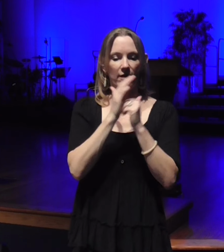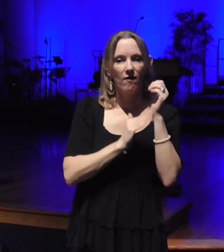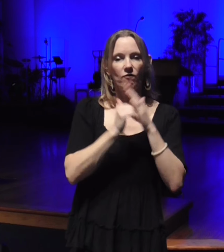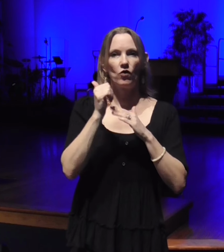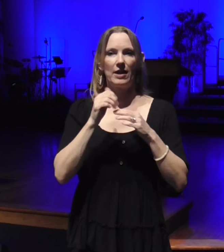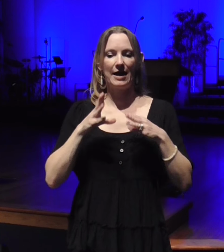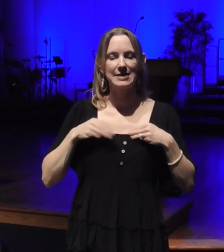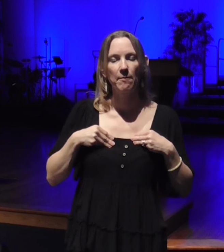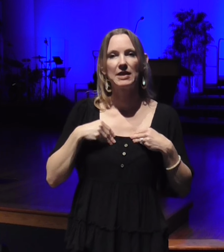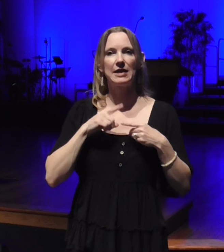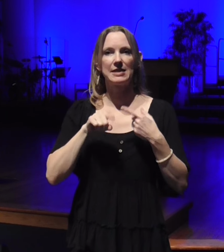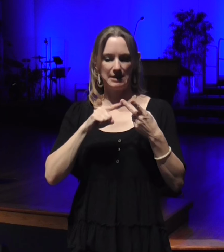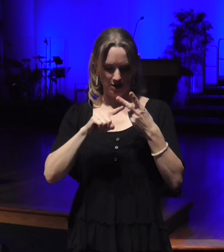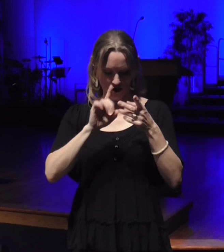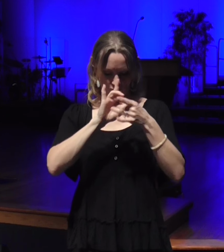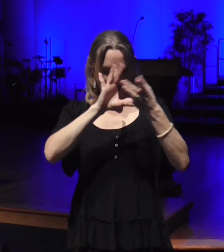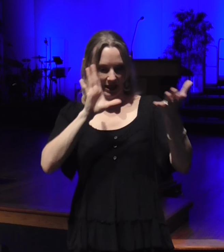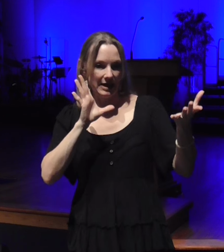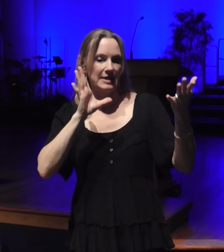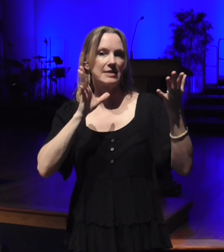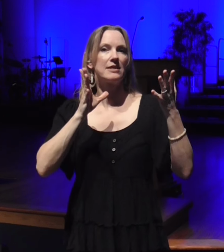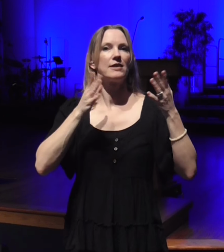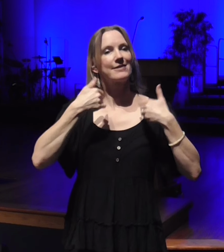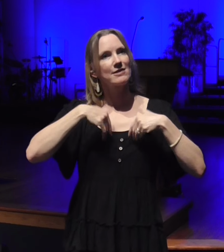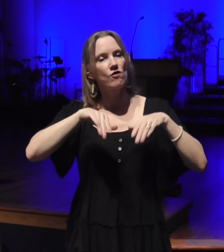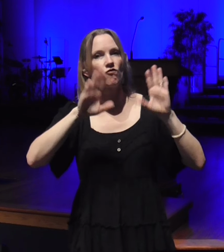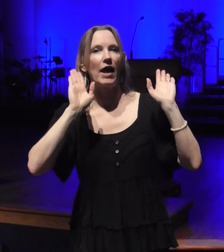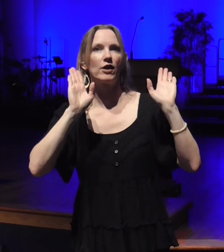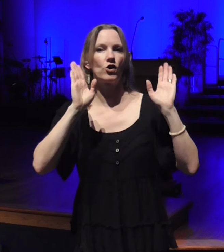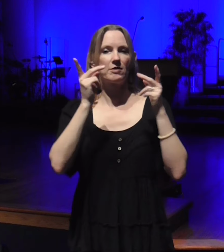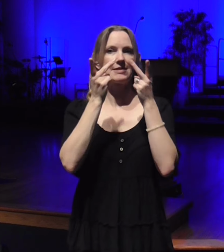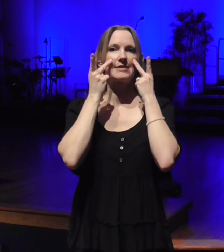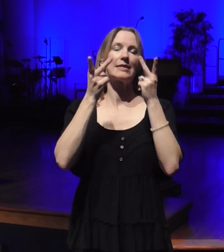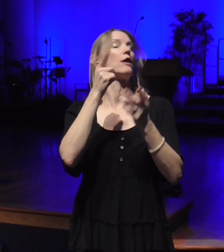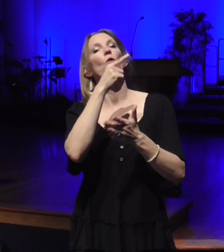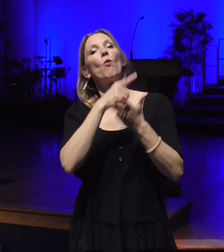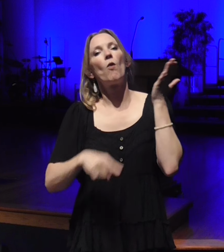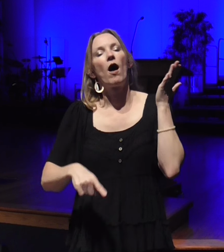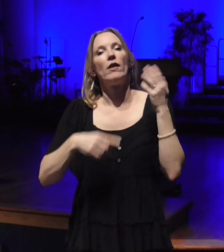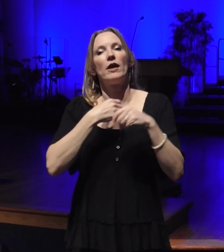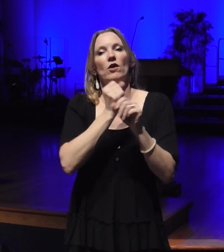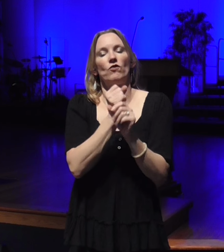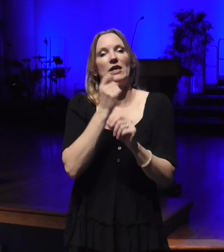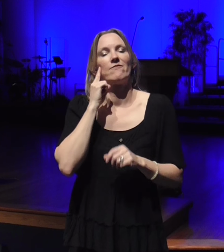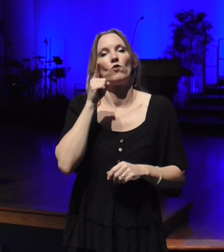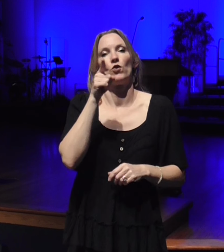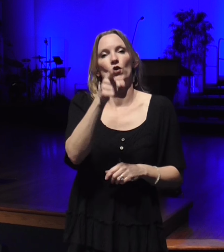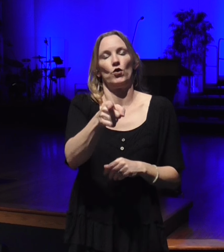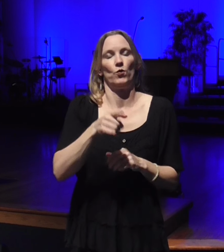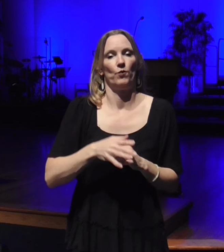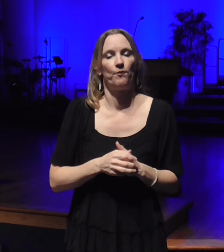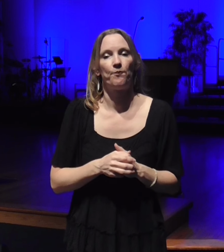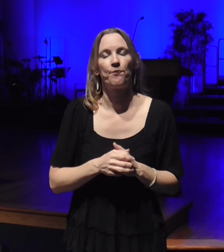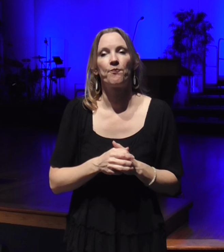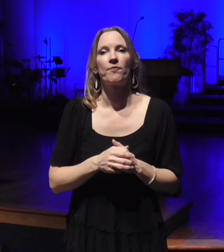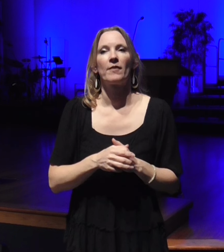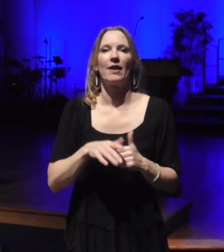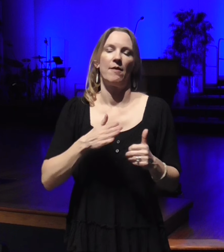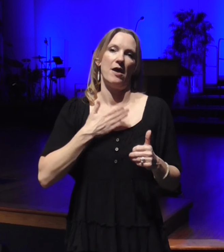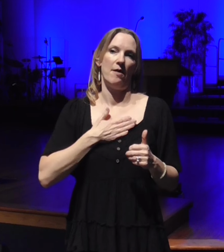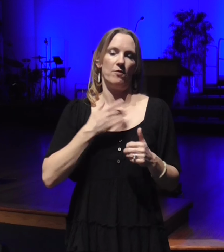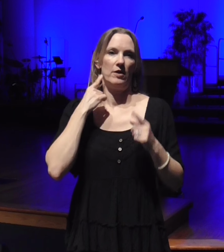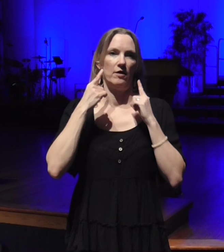acceptance, with release, surrender, and see what it brings forth for you. So I'm so pleased